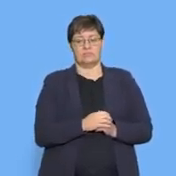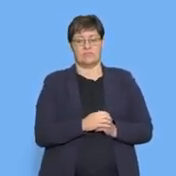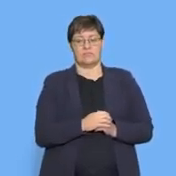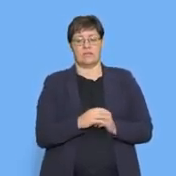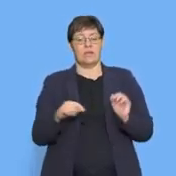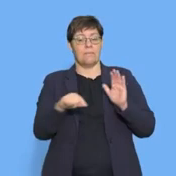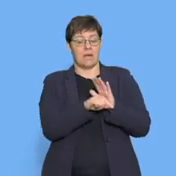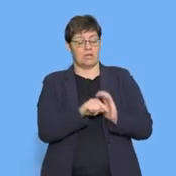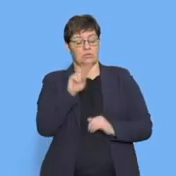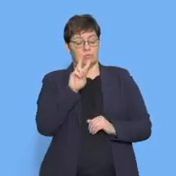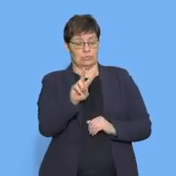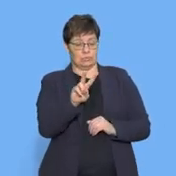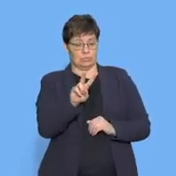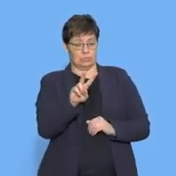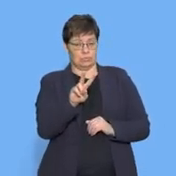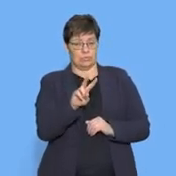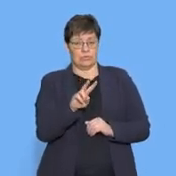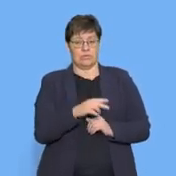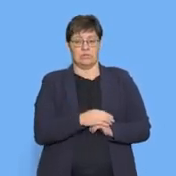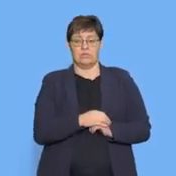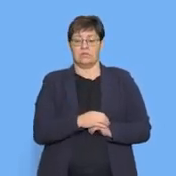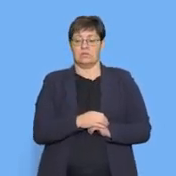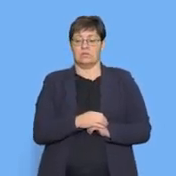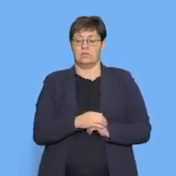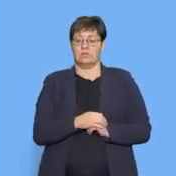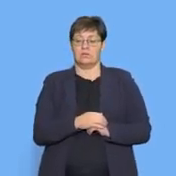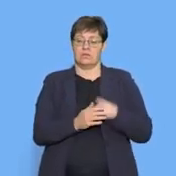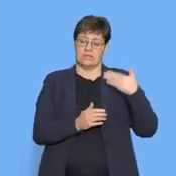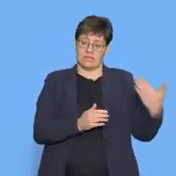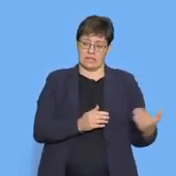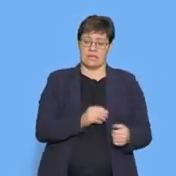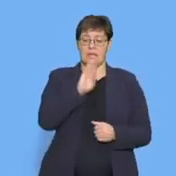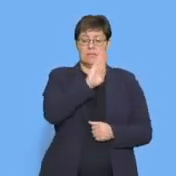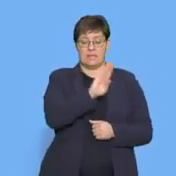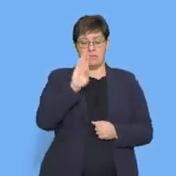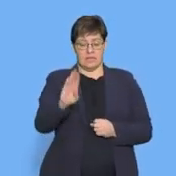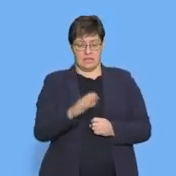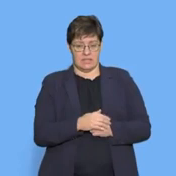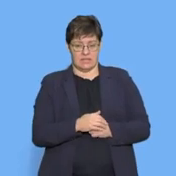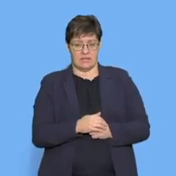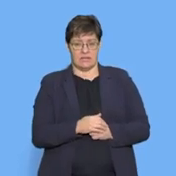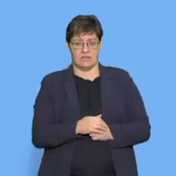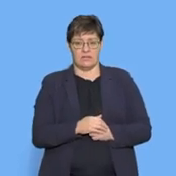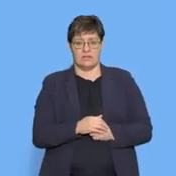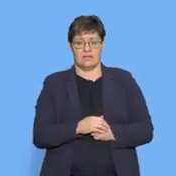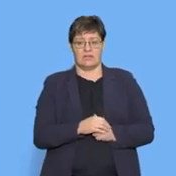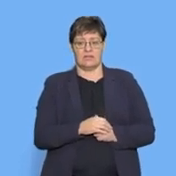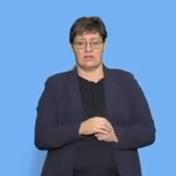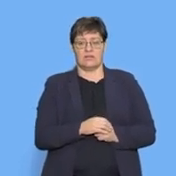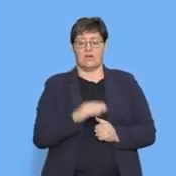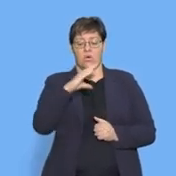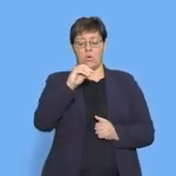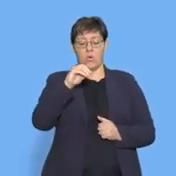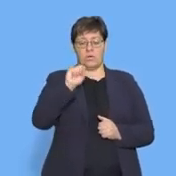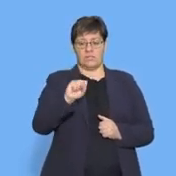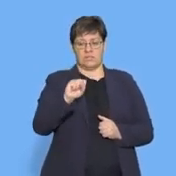okay, minus 2 that side, so it's going to be b, and we're going to